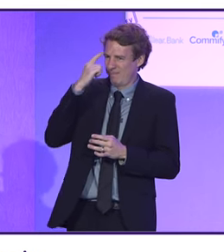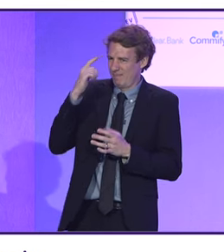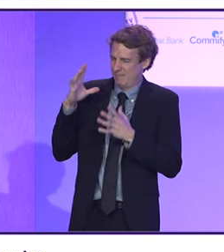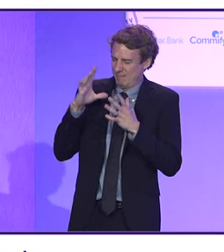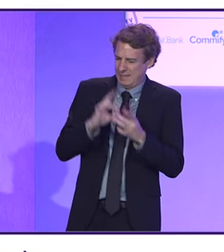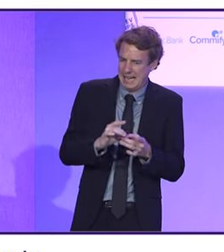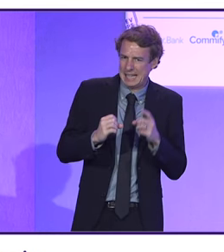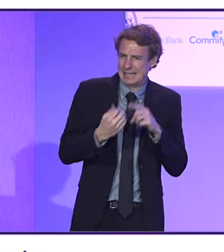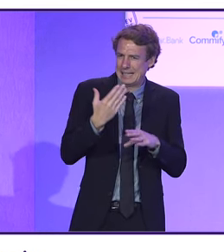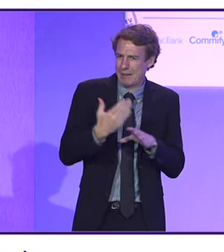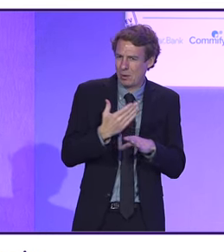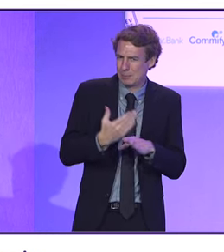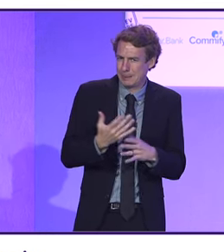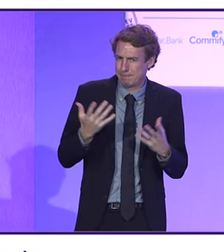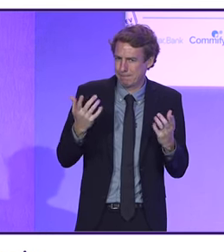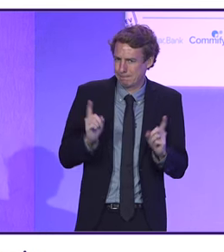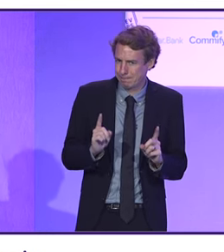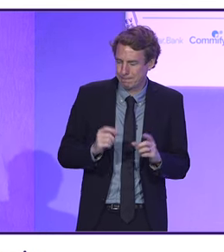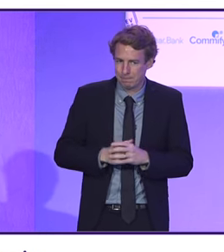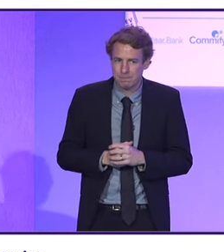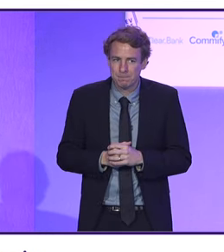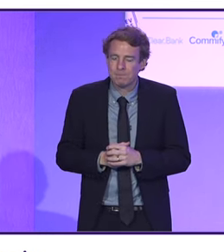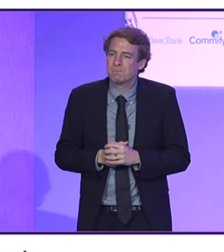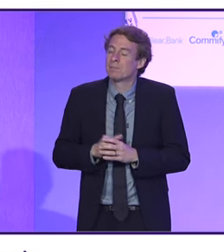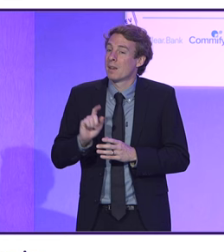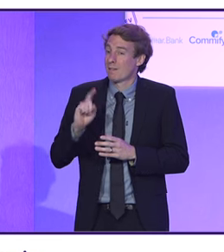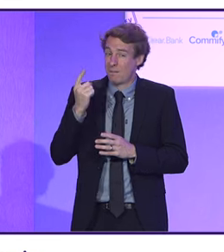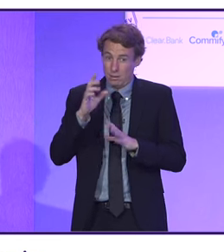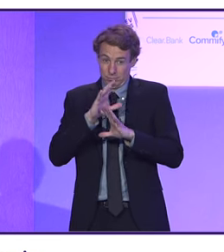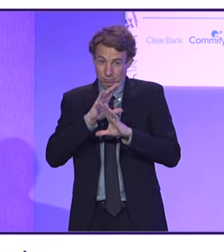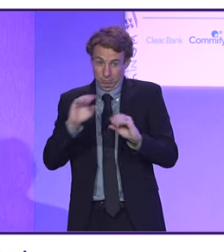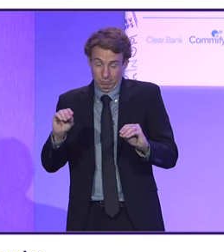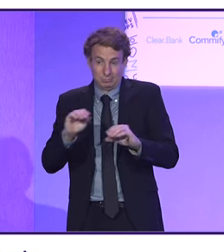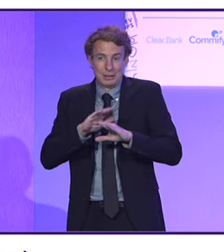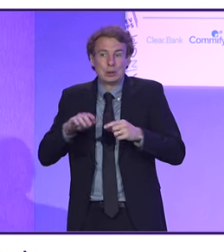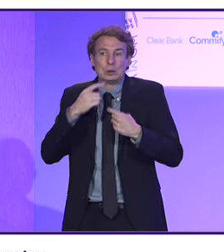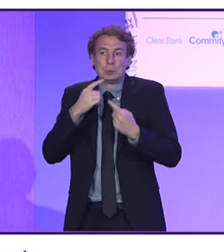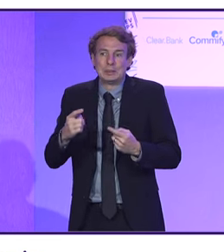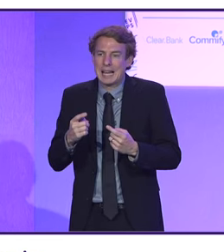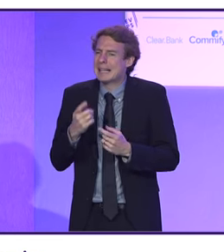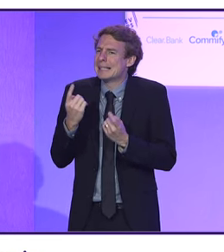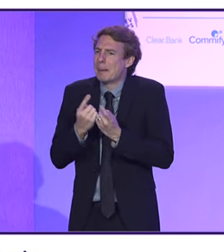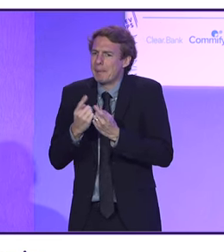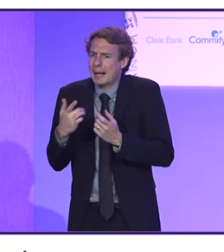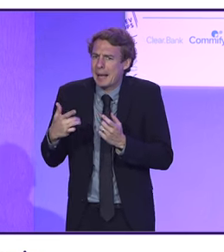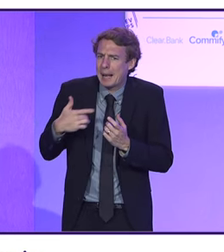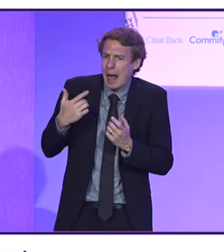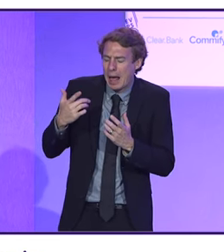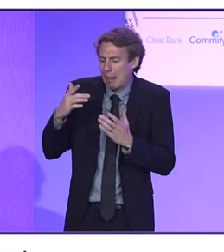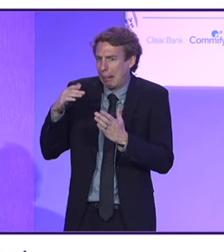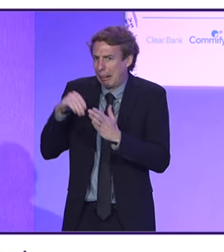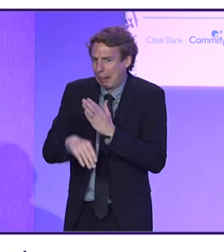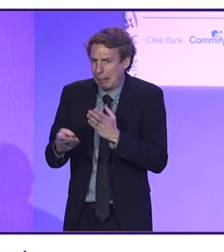First of all, just to get it off the table, I'm not pronouncing the life or death of anything. I'm not advocating anybody changes their job